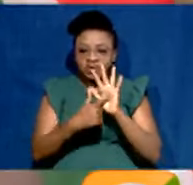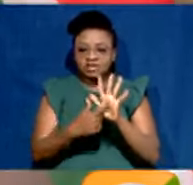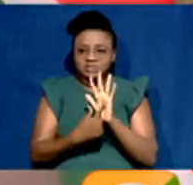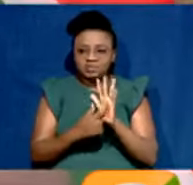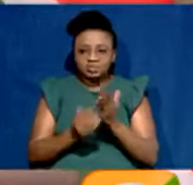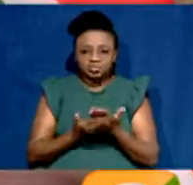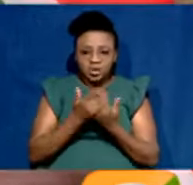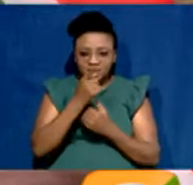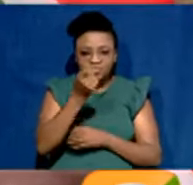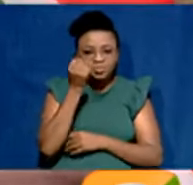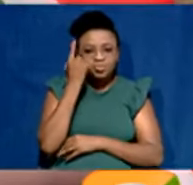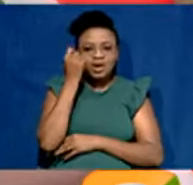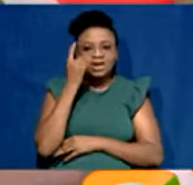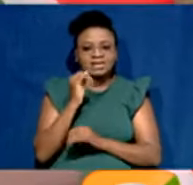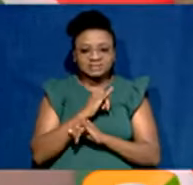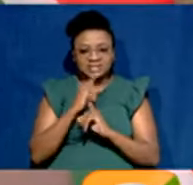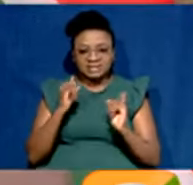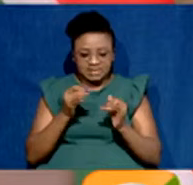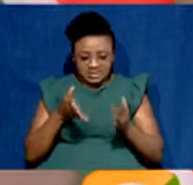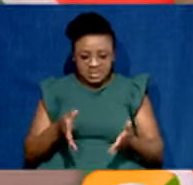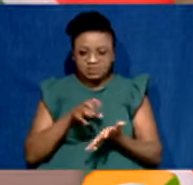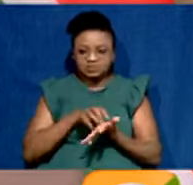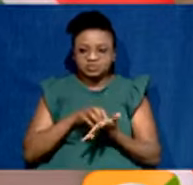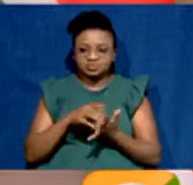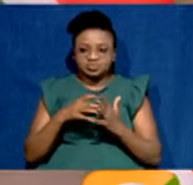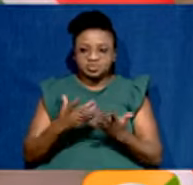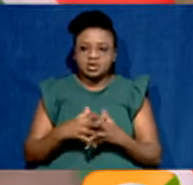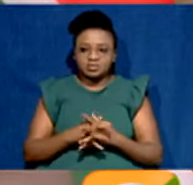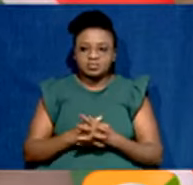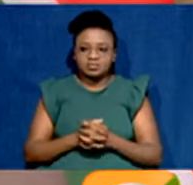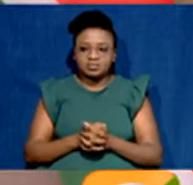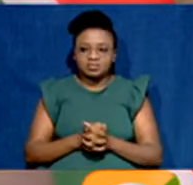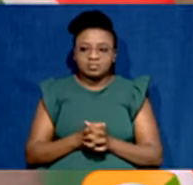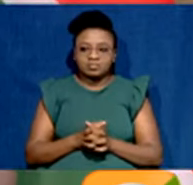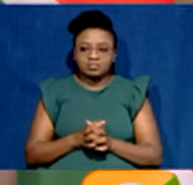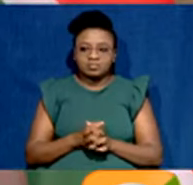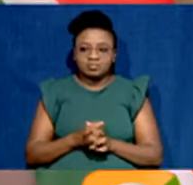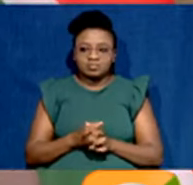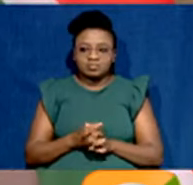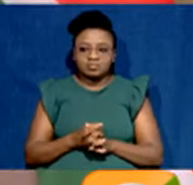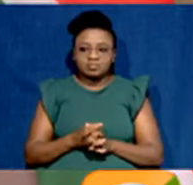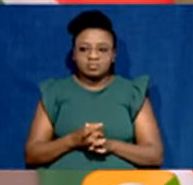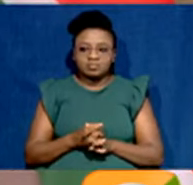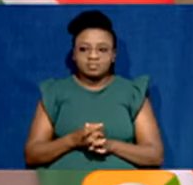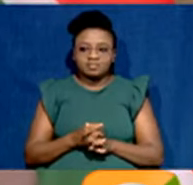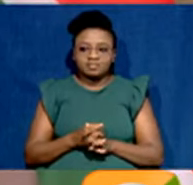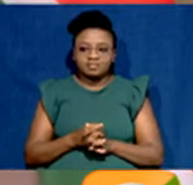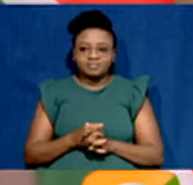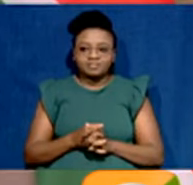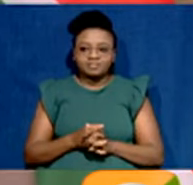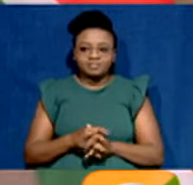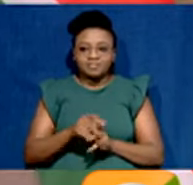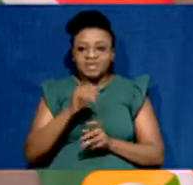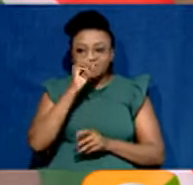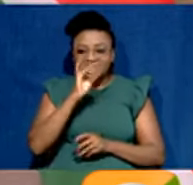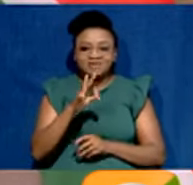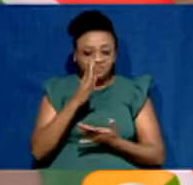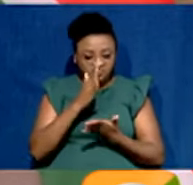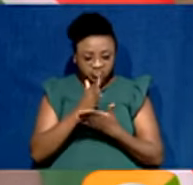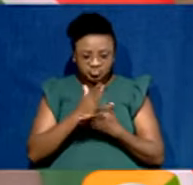that you understand where we are. And I want to say this without fear of any contradiction. If we had